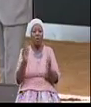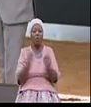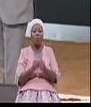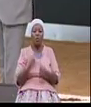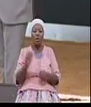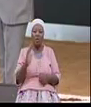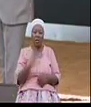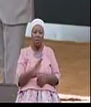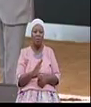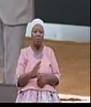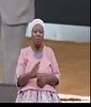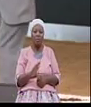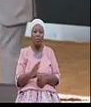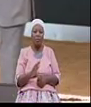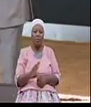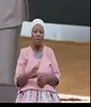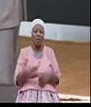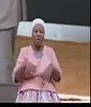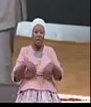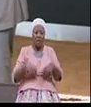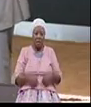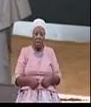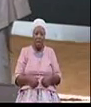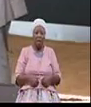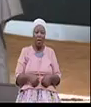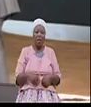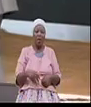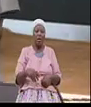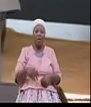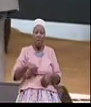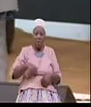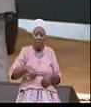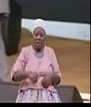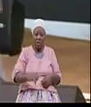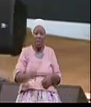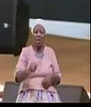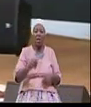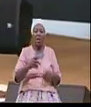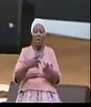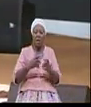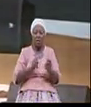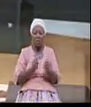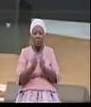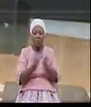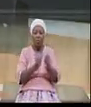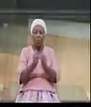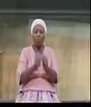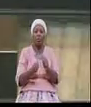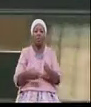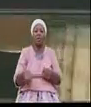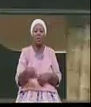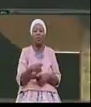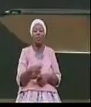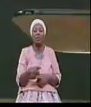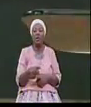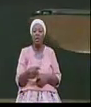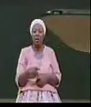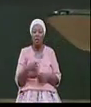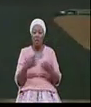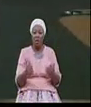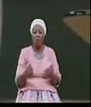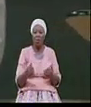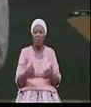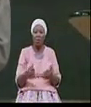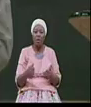him faint, yet pursuing them. Again, because Gideon was called to